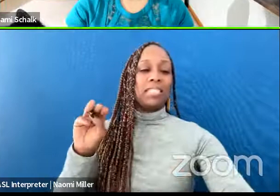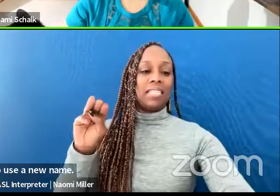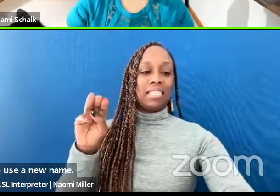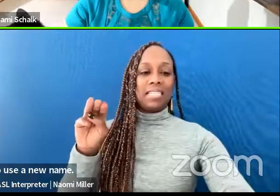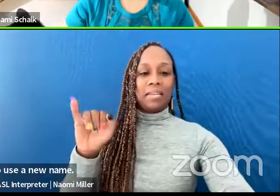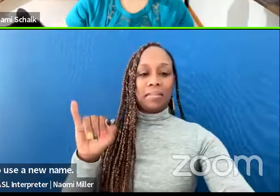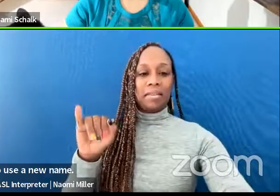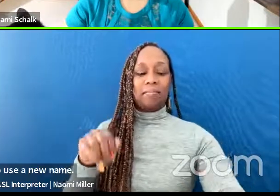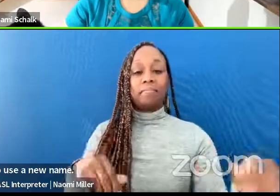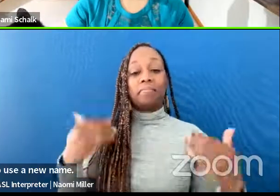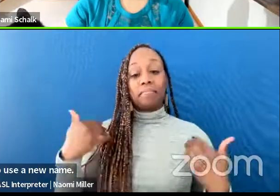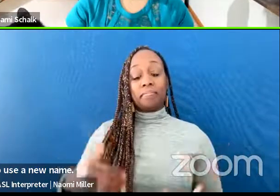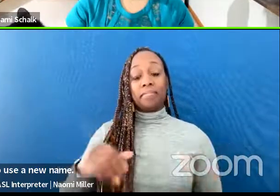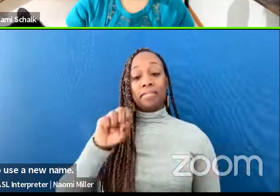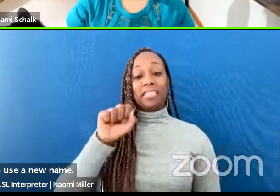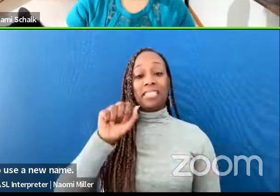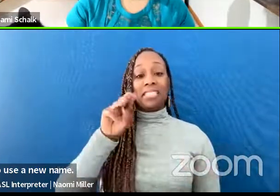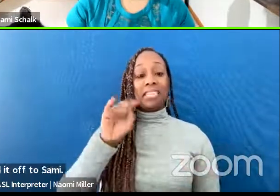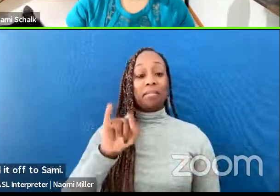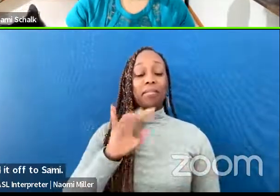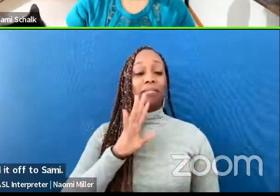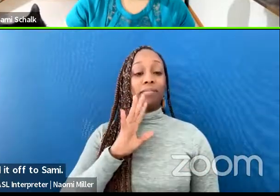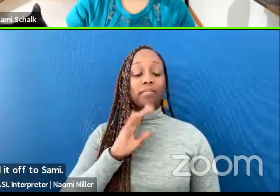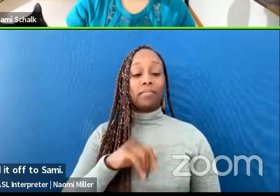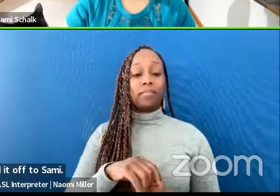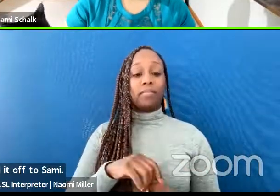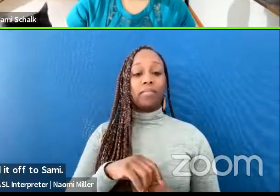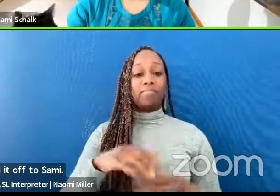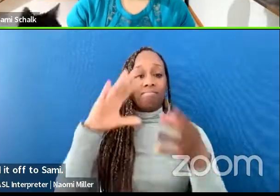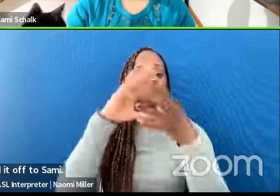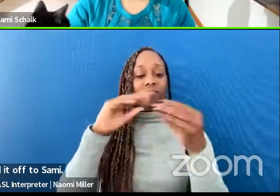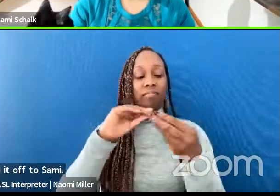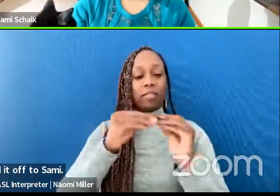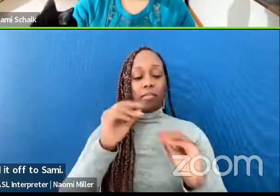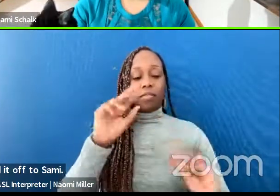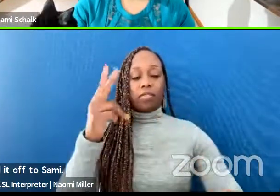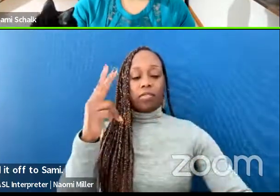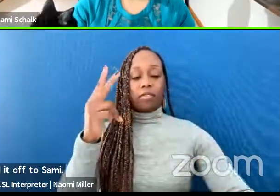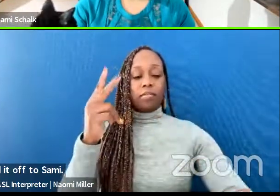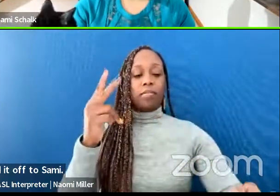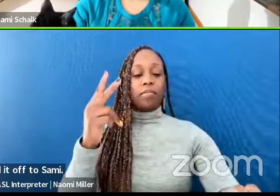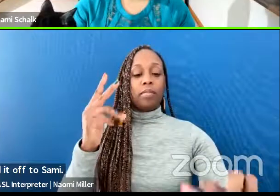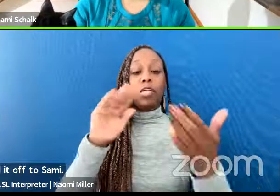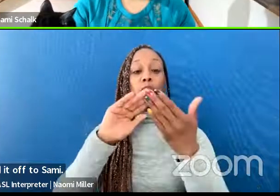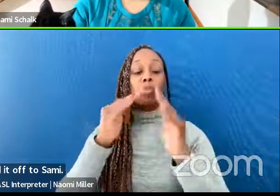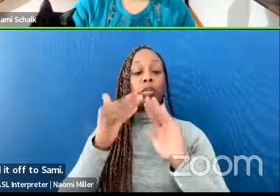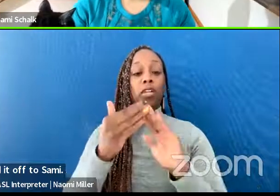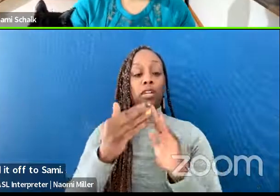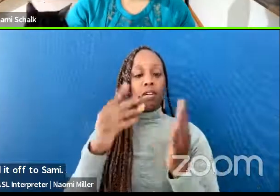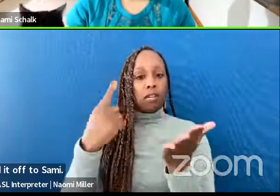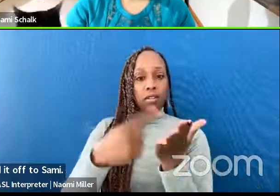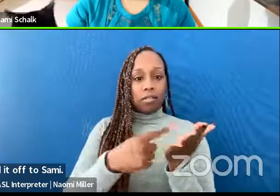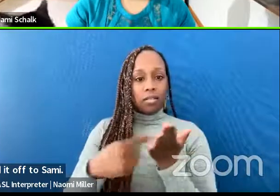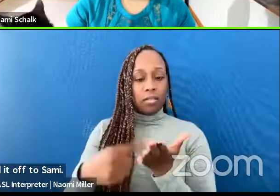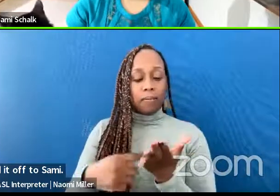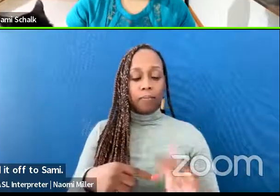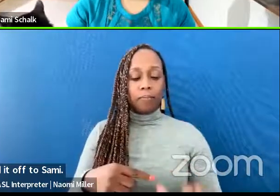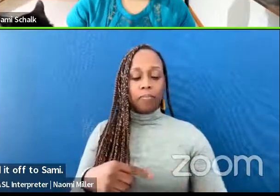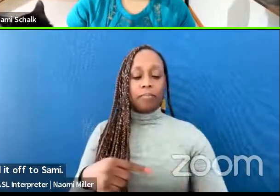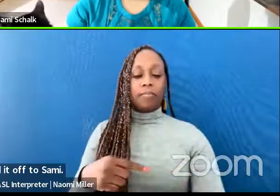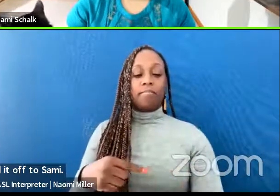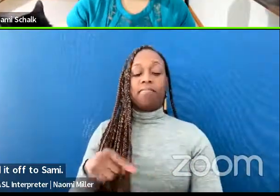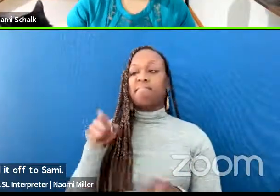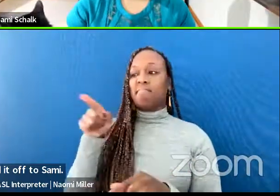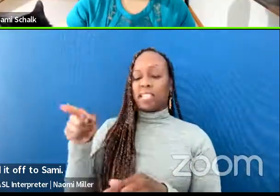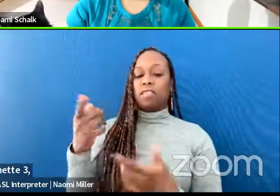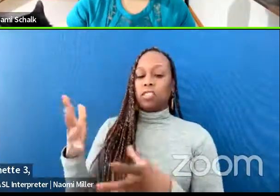This is Sami speaking. Vignette 3, Community Consultation. E has received a new